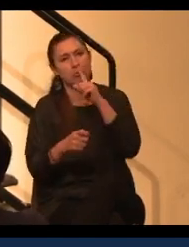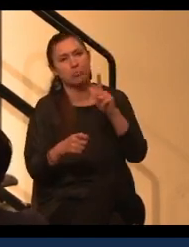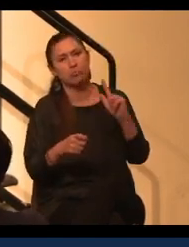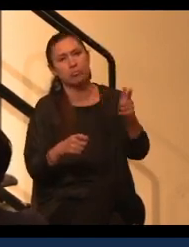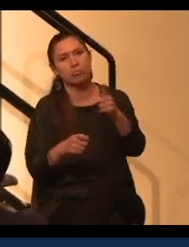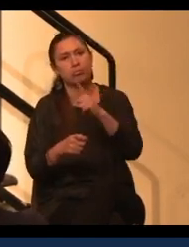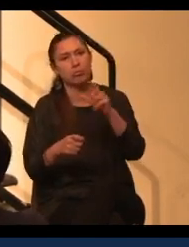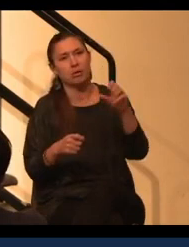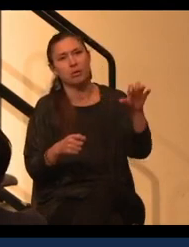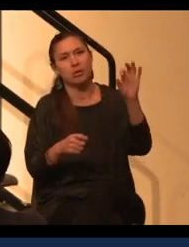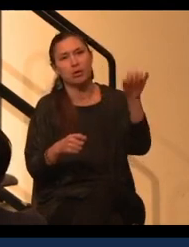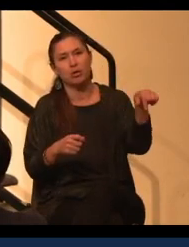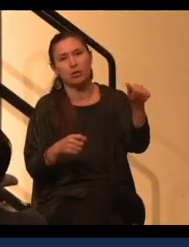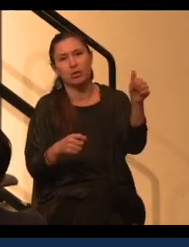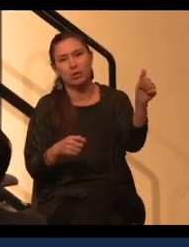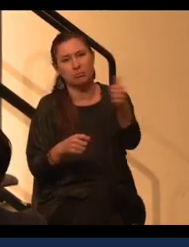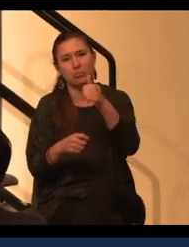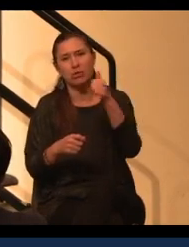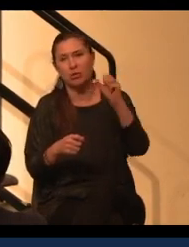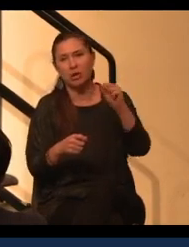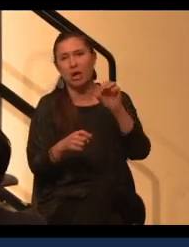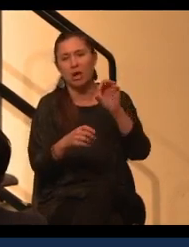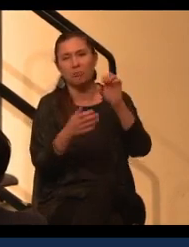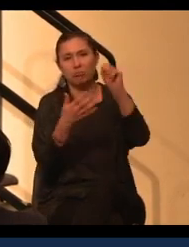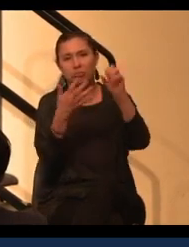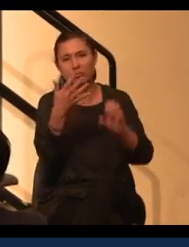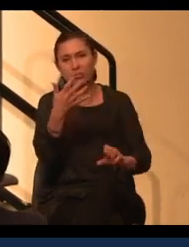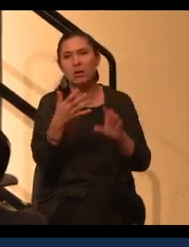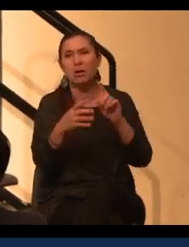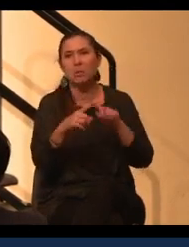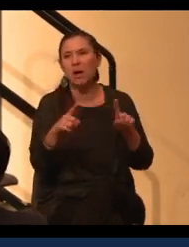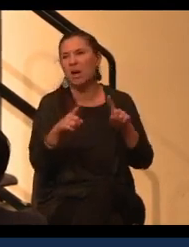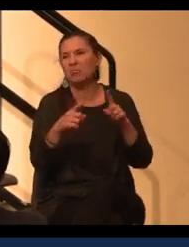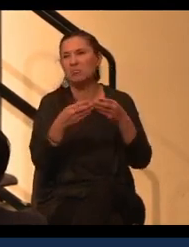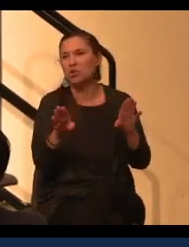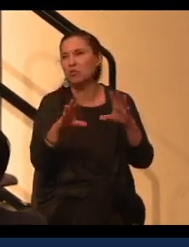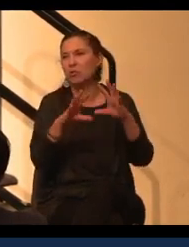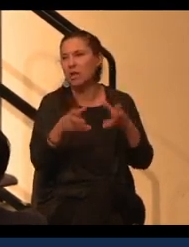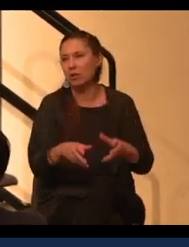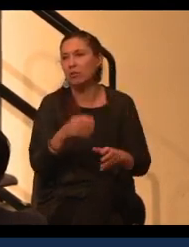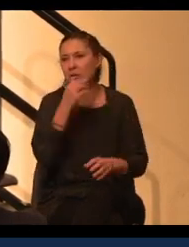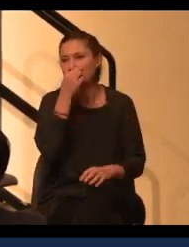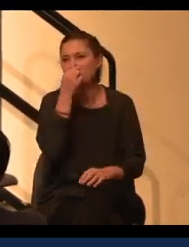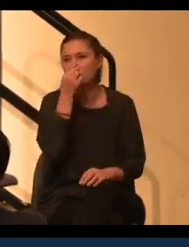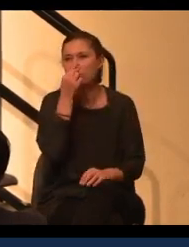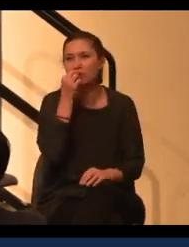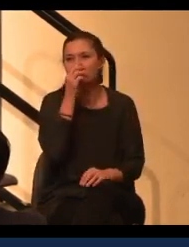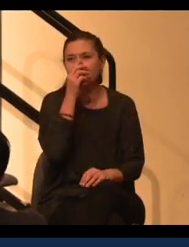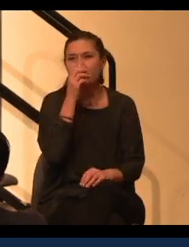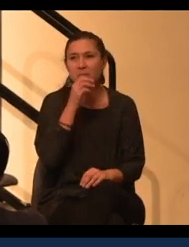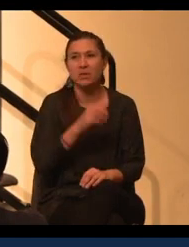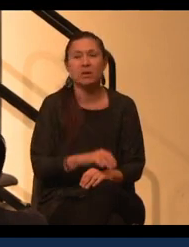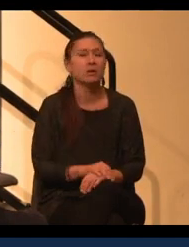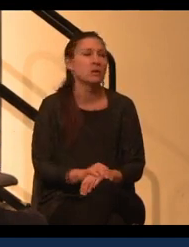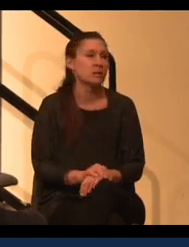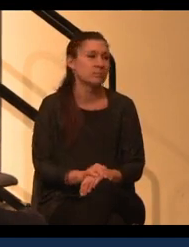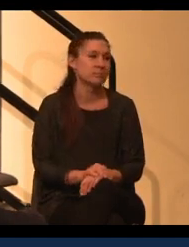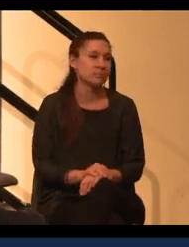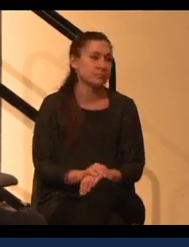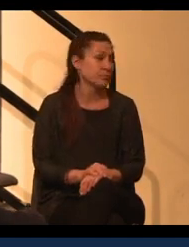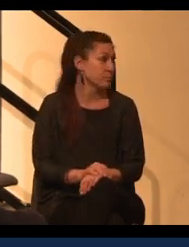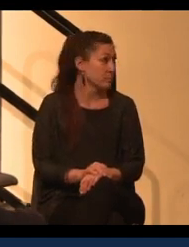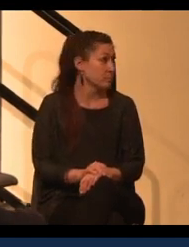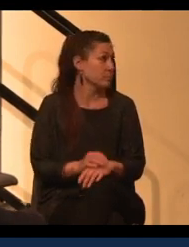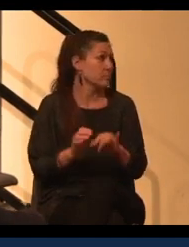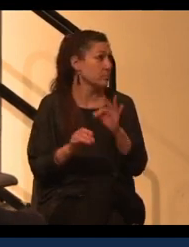just going to go over some of the broader categories of the challenges. And especially when we want to distinguish internationals